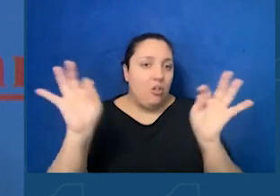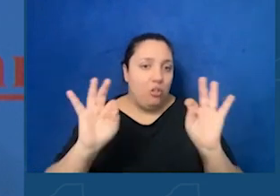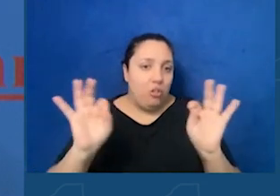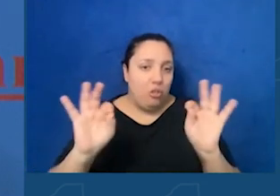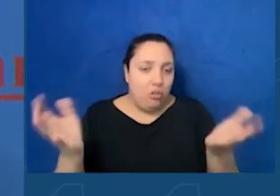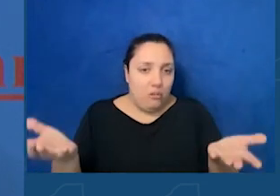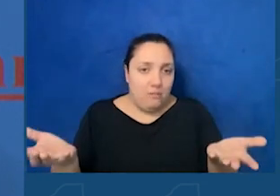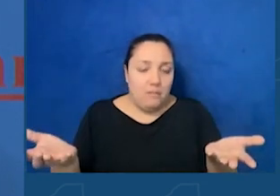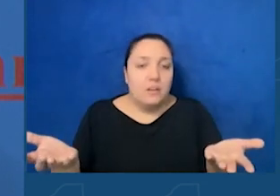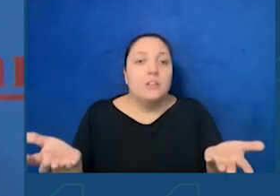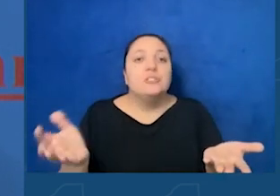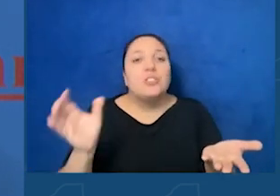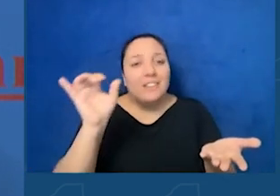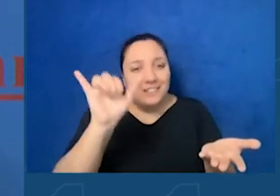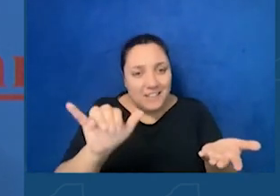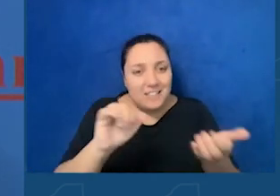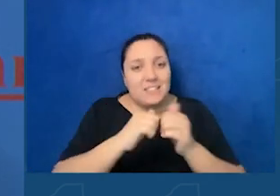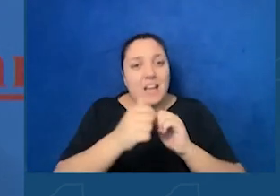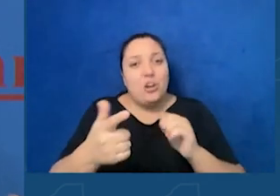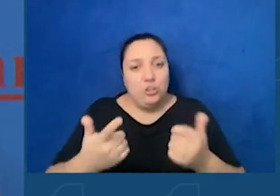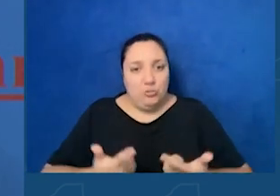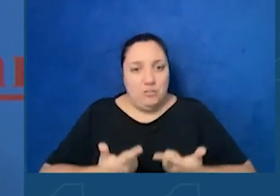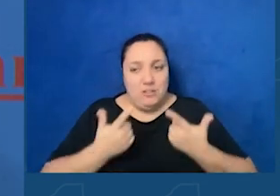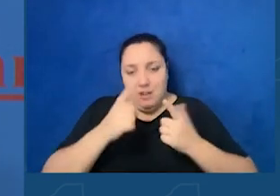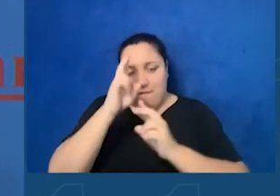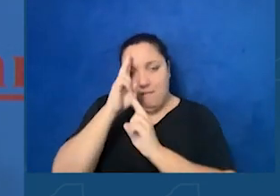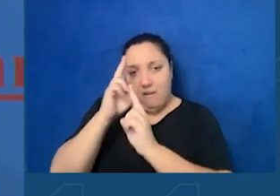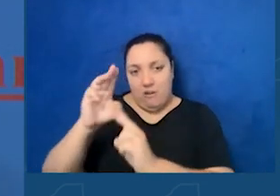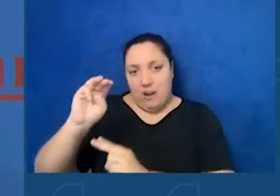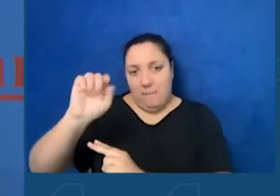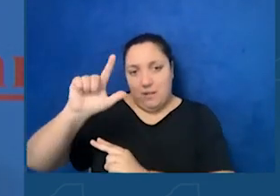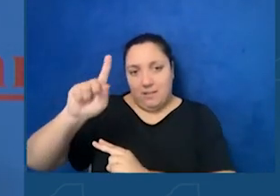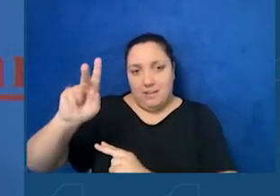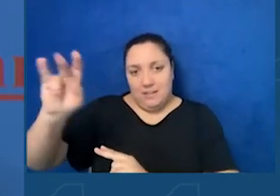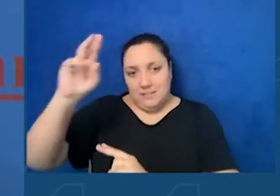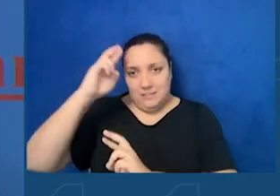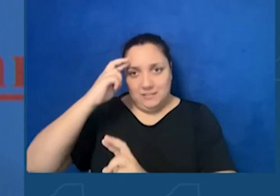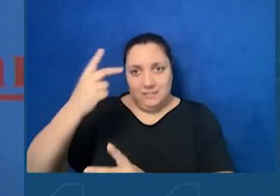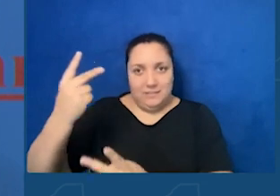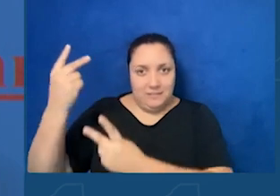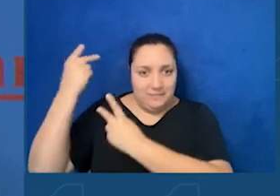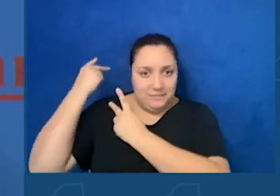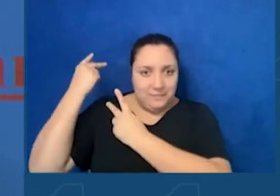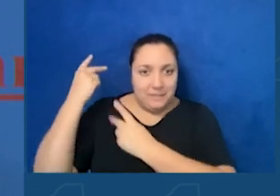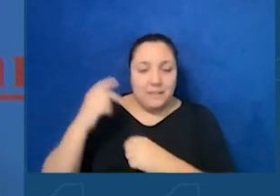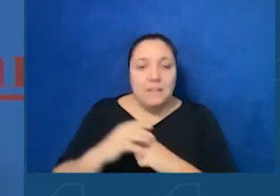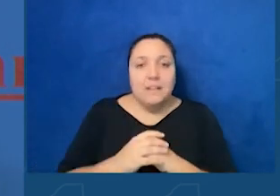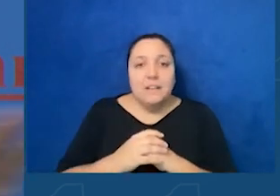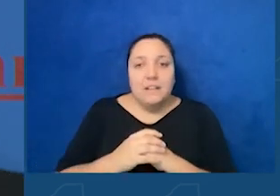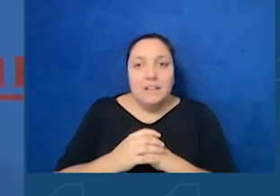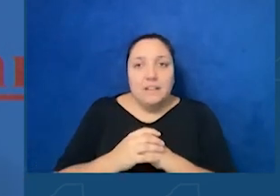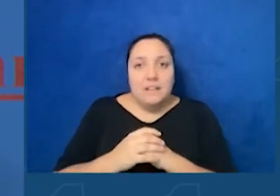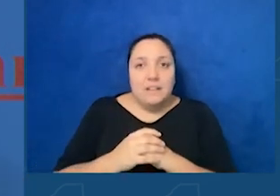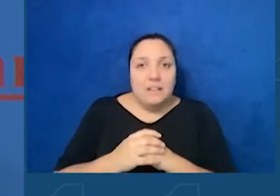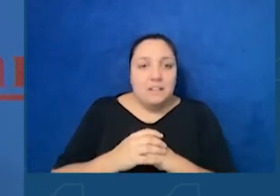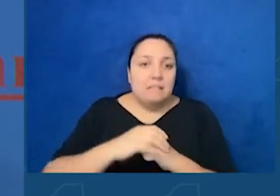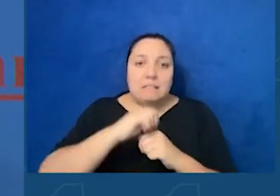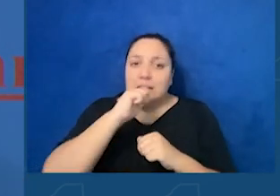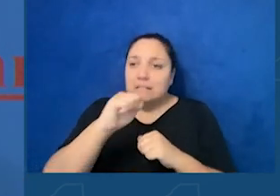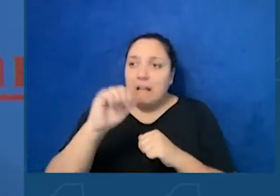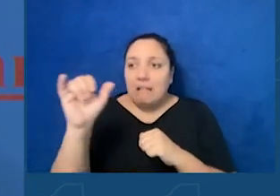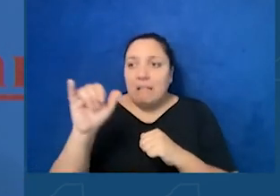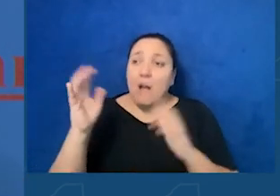King. It's not just to get together and high five and say Happy King Day, make us feel good, and then move on with our